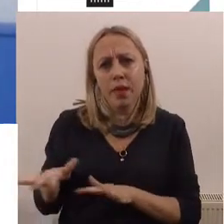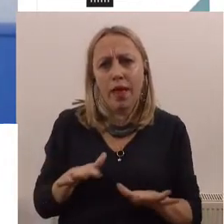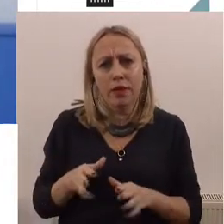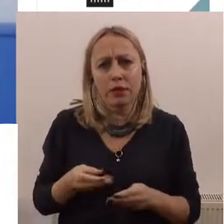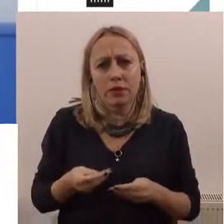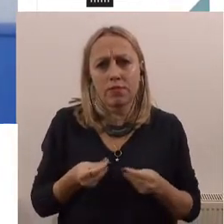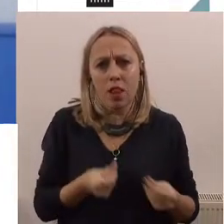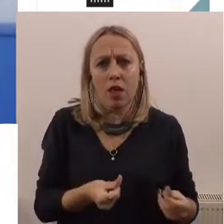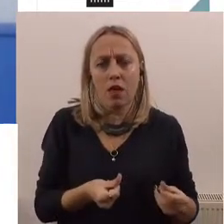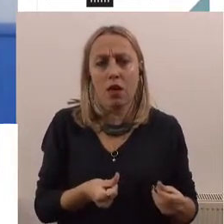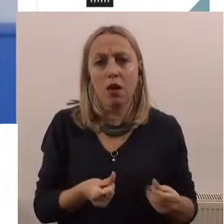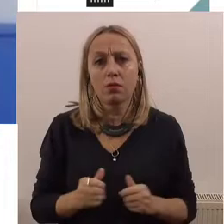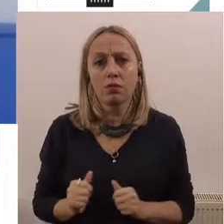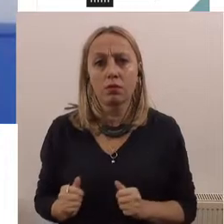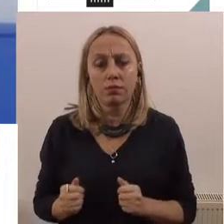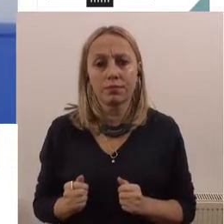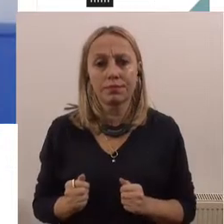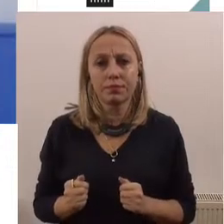And